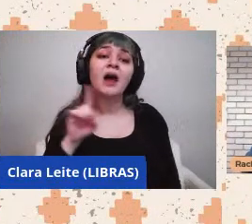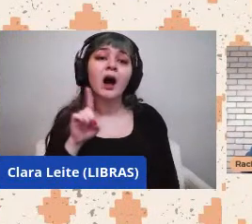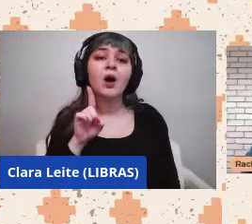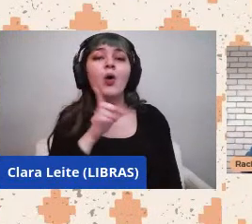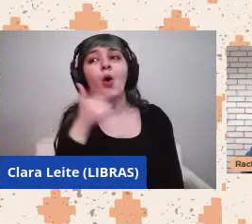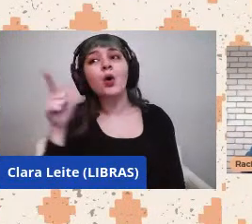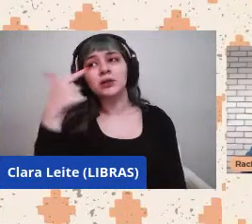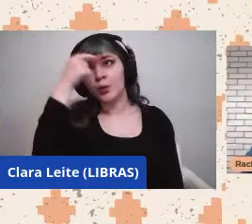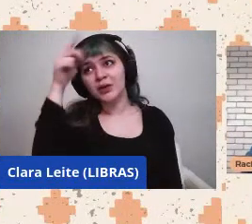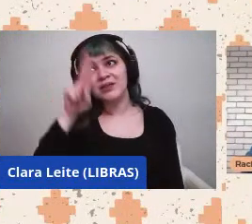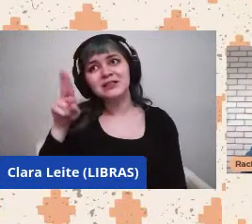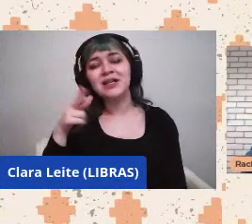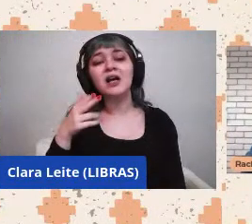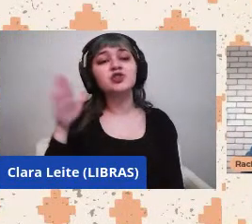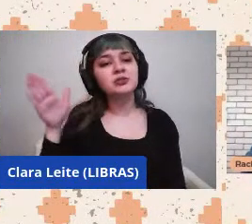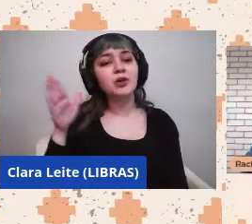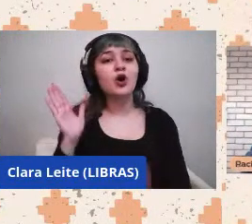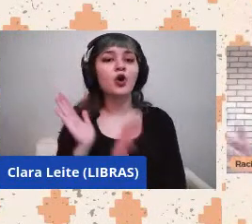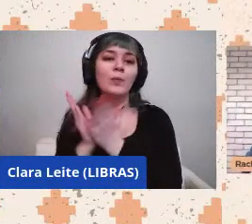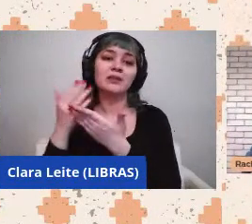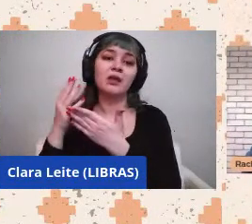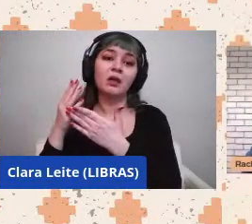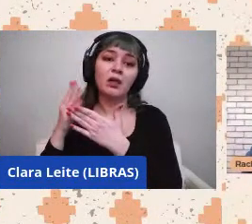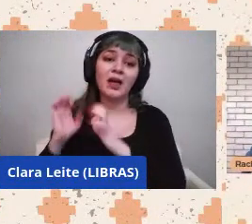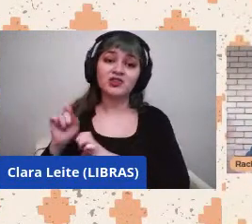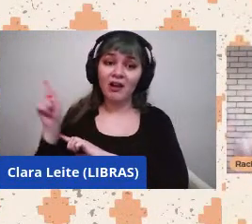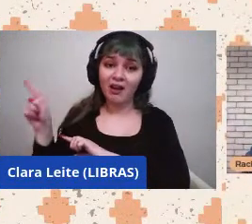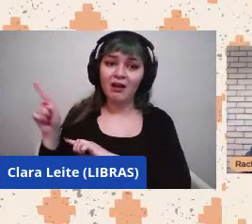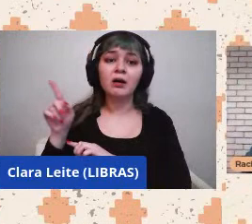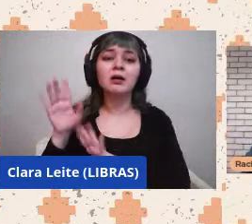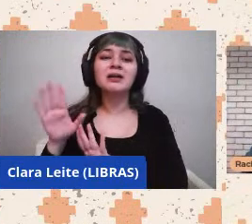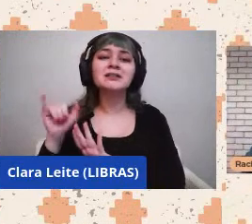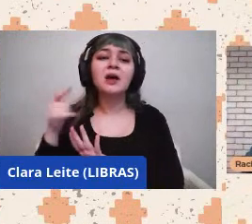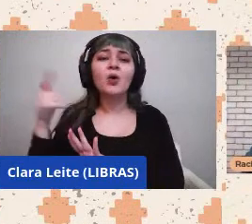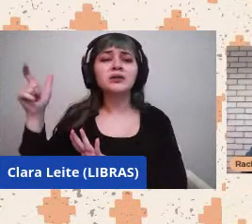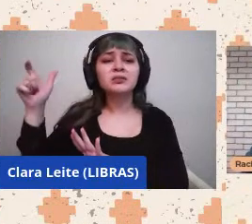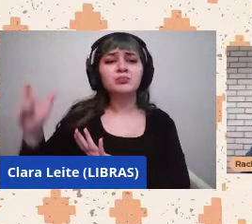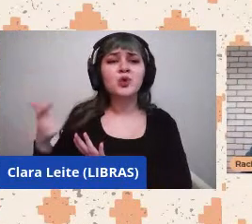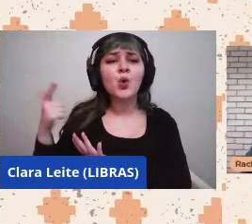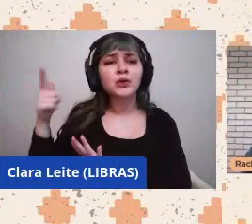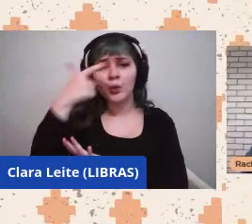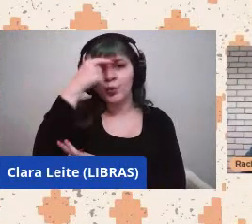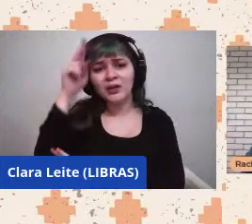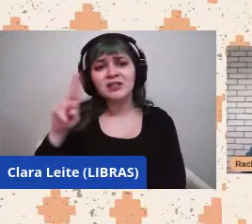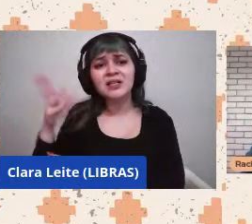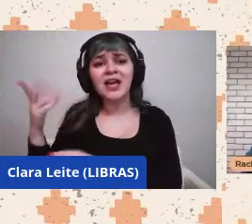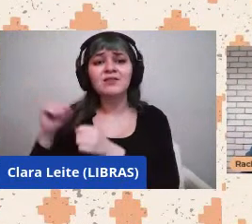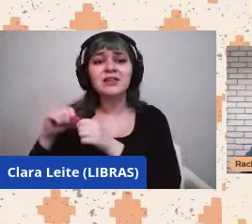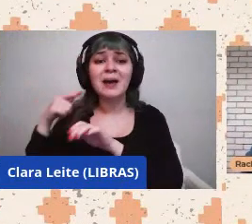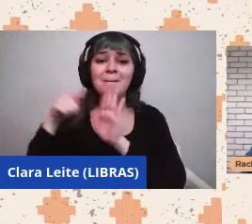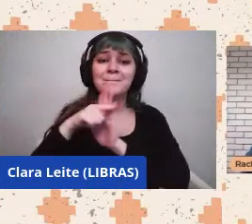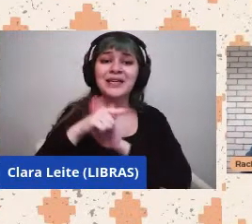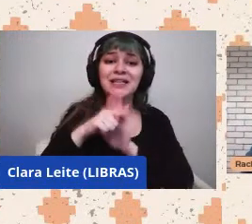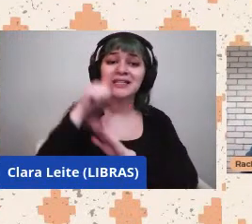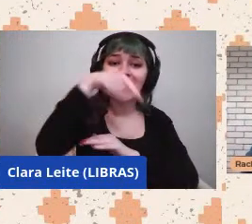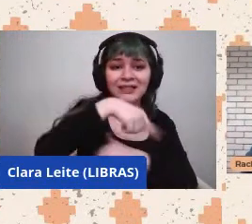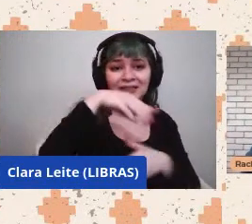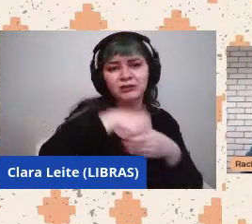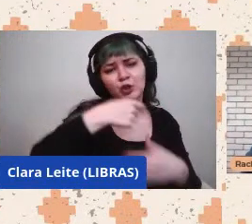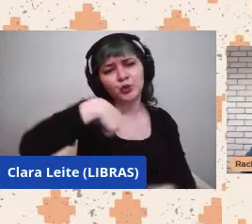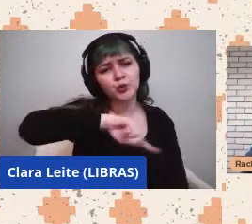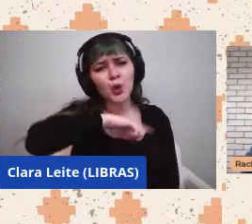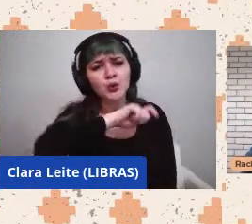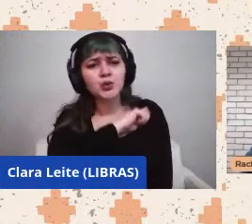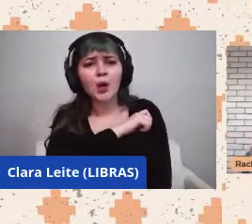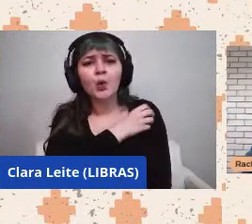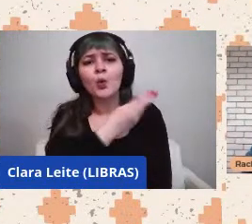university. However, if a researcher at another university wishes to conduct research at Surrey, so with our students or talking to